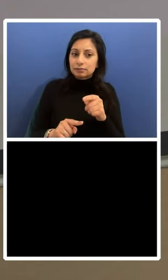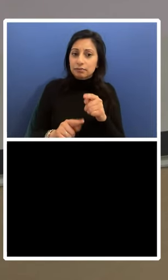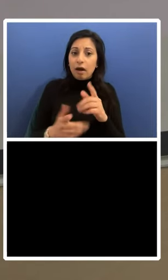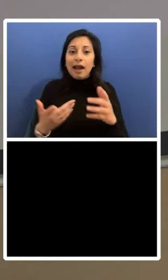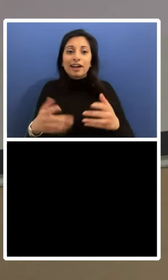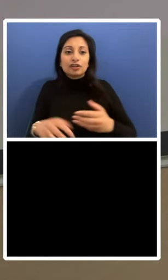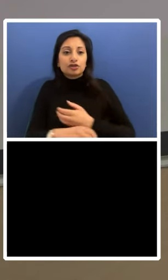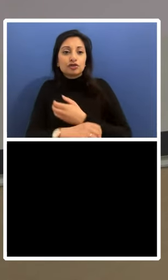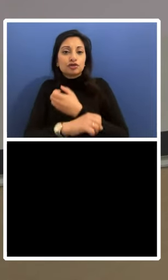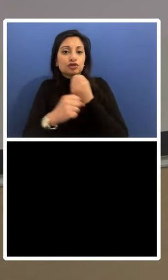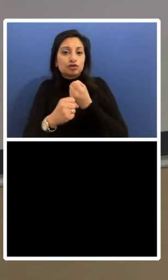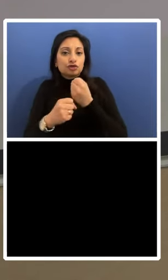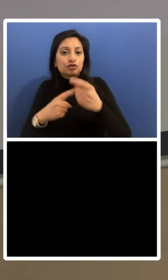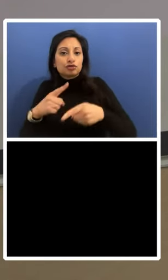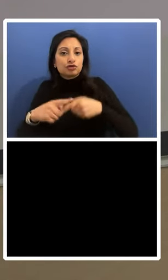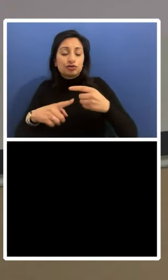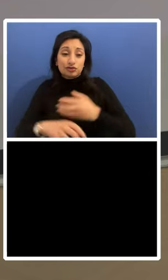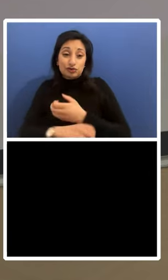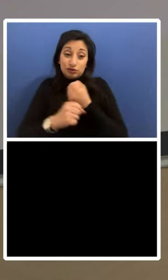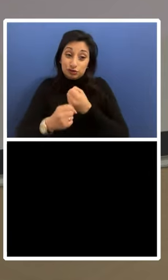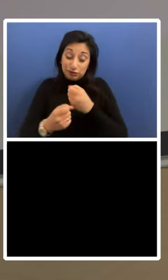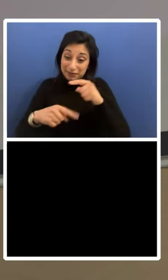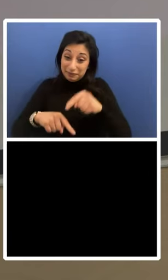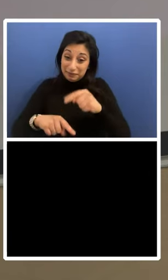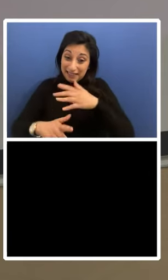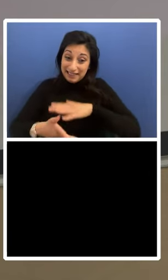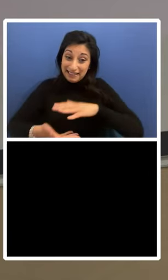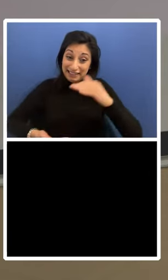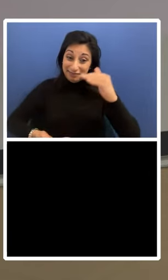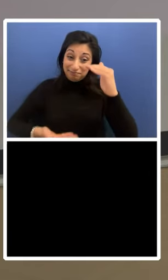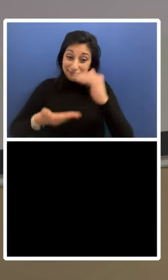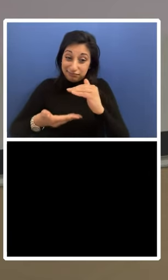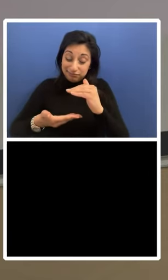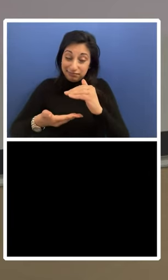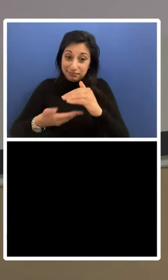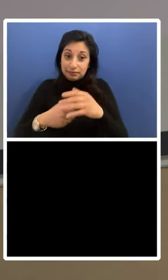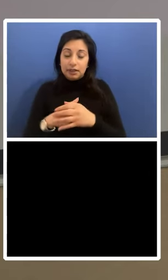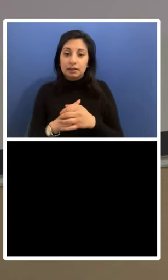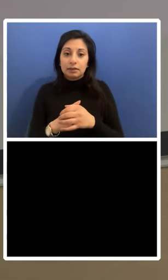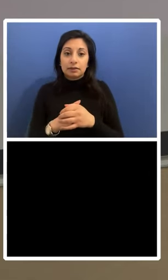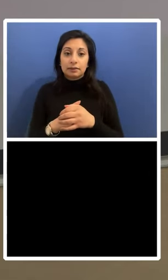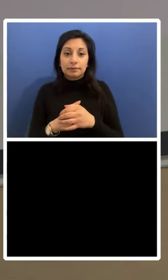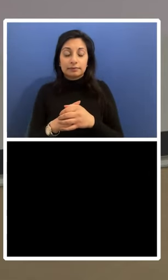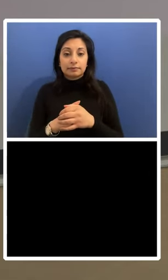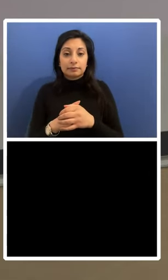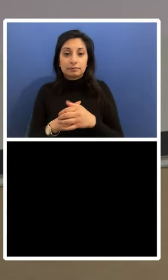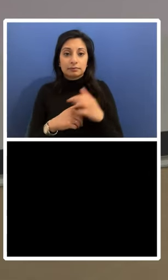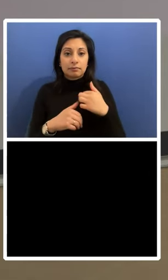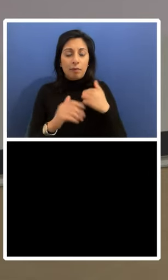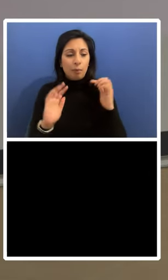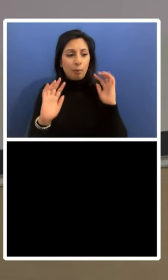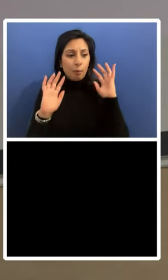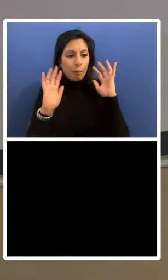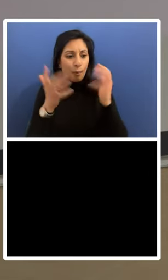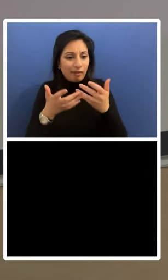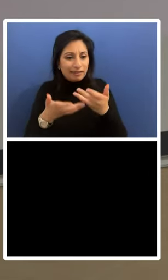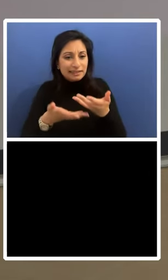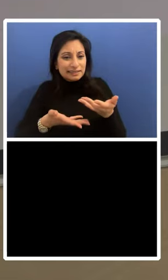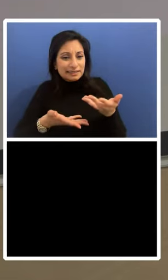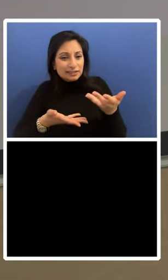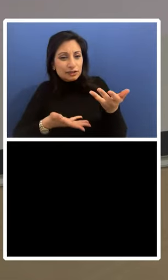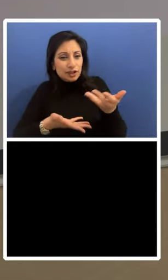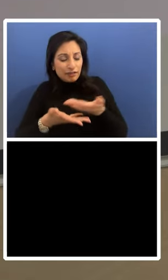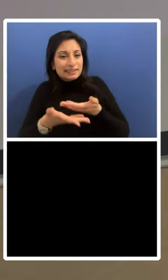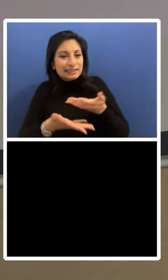extreme version of capitalism that we are living with now. And I do worry about a conversation stuck in isms. Like, if